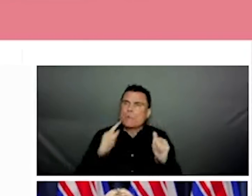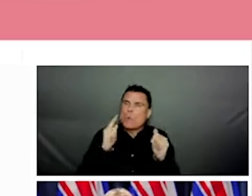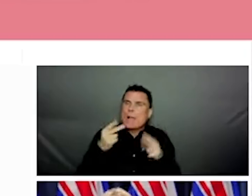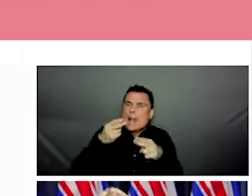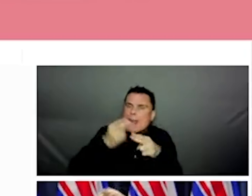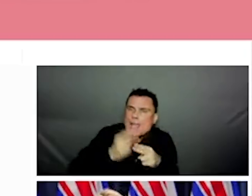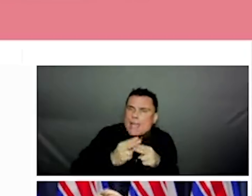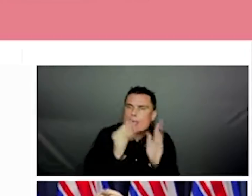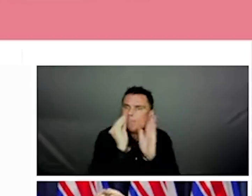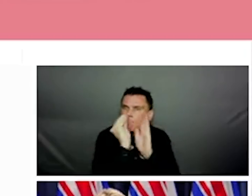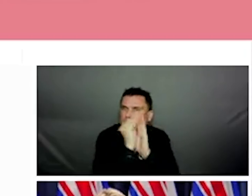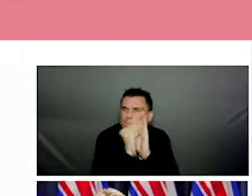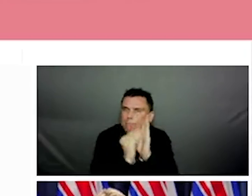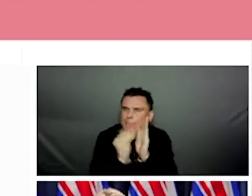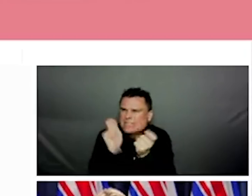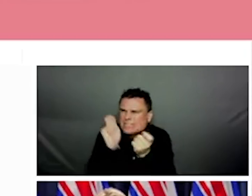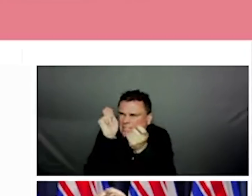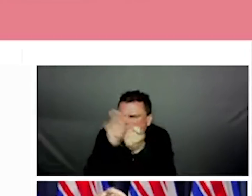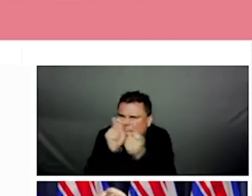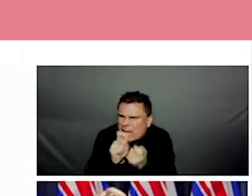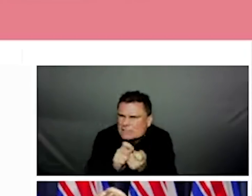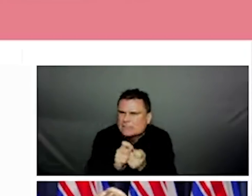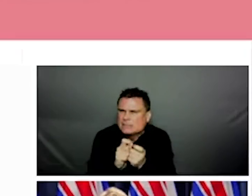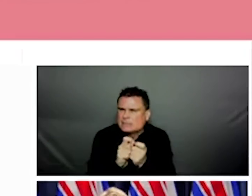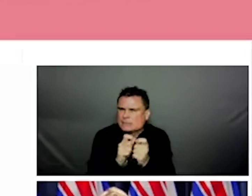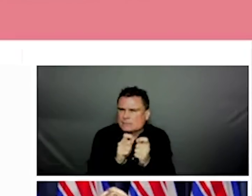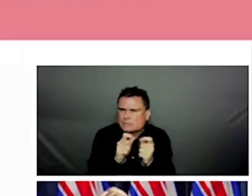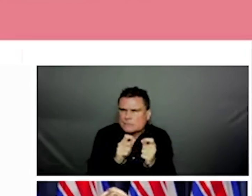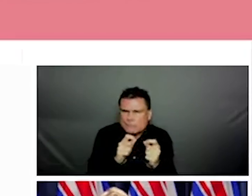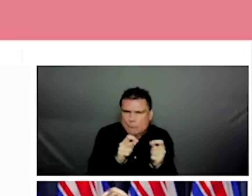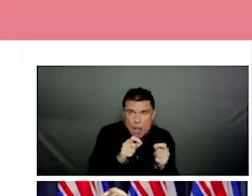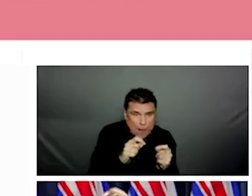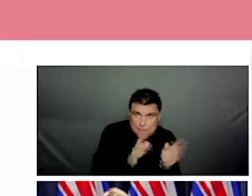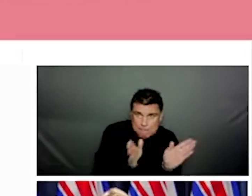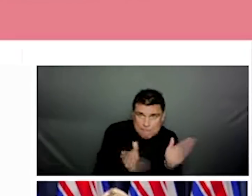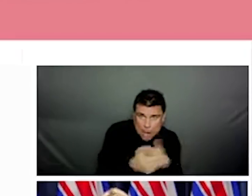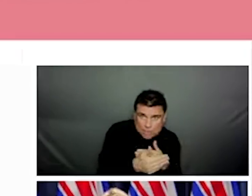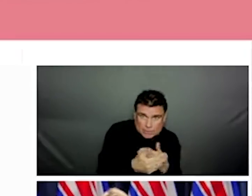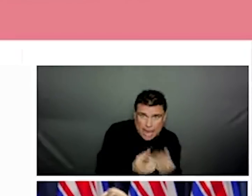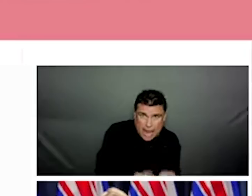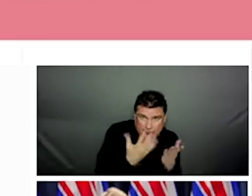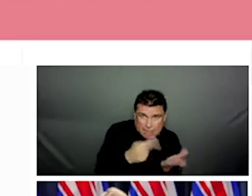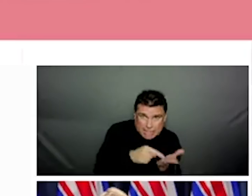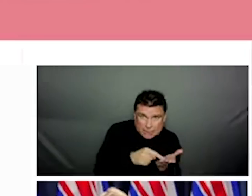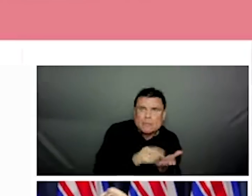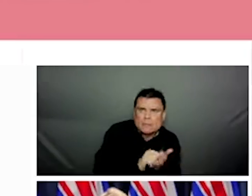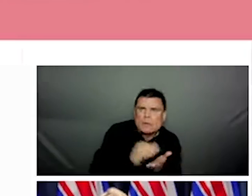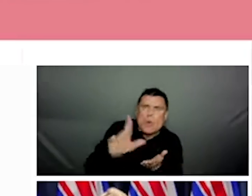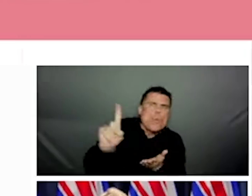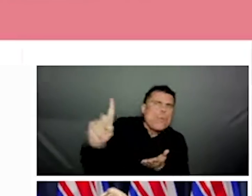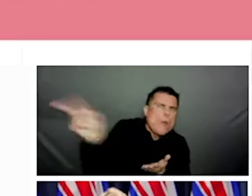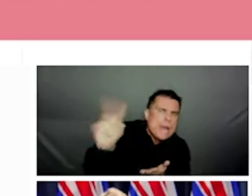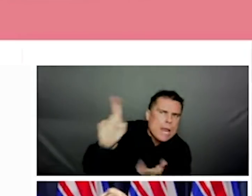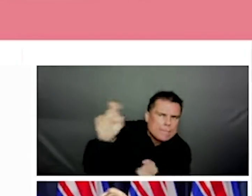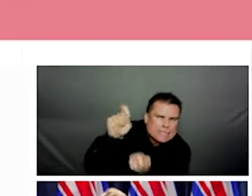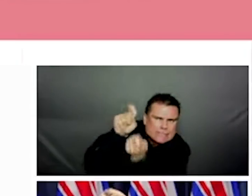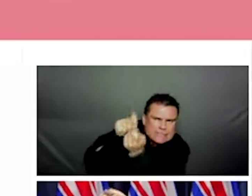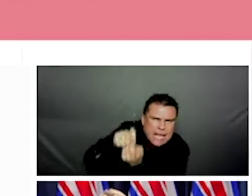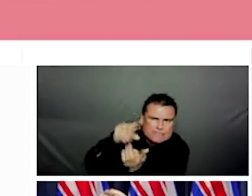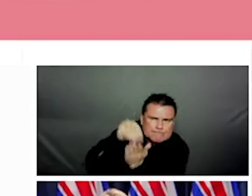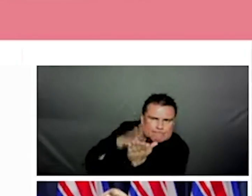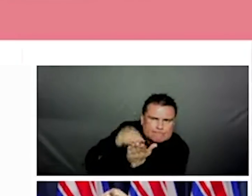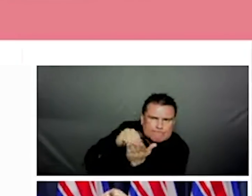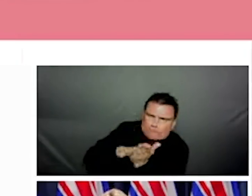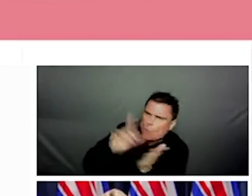received. One, so that we can monitor for safety, which we do very carefully, and also so that we make sure people get the